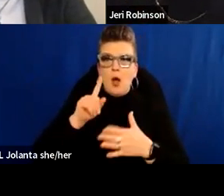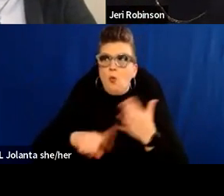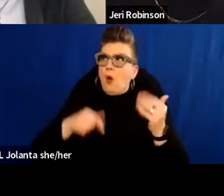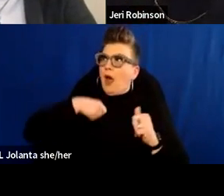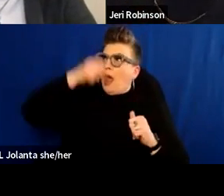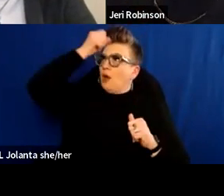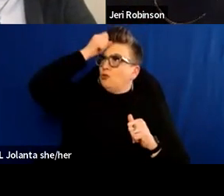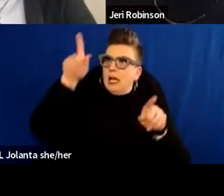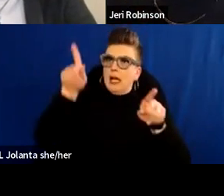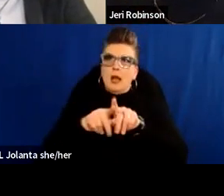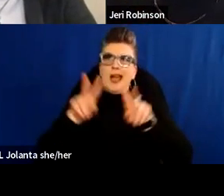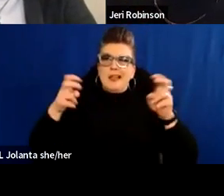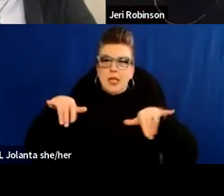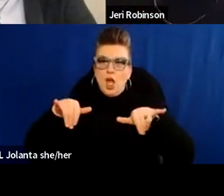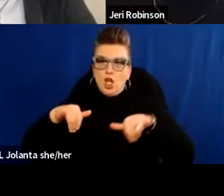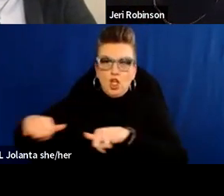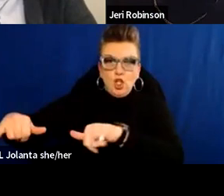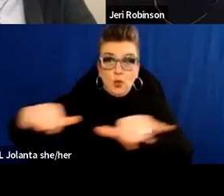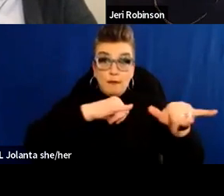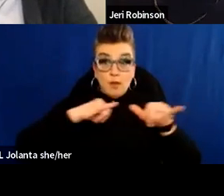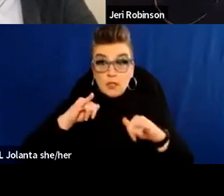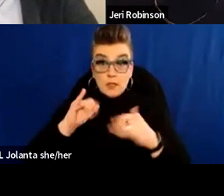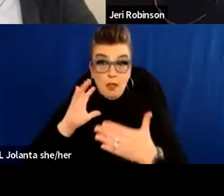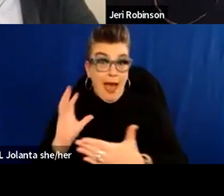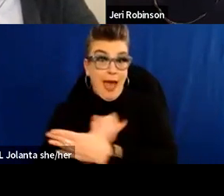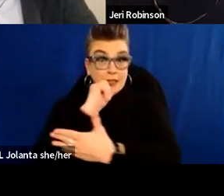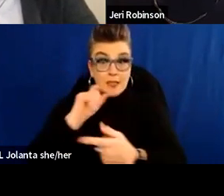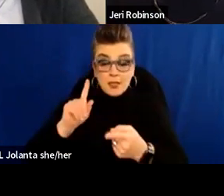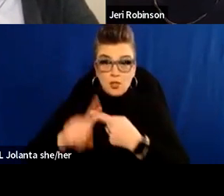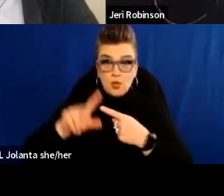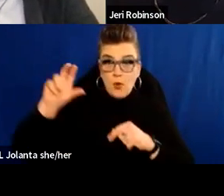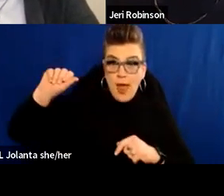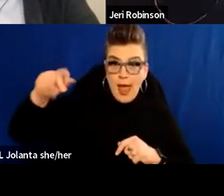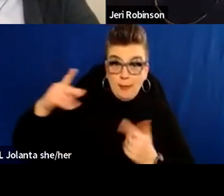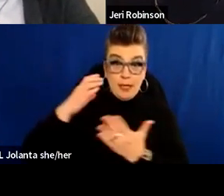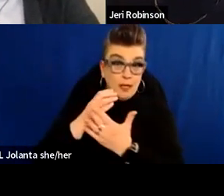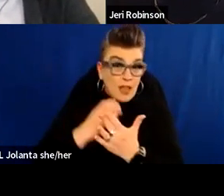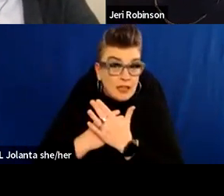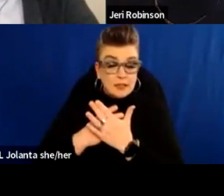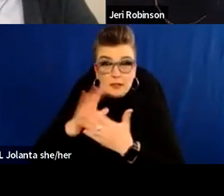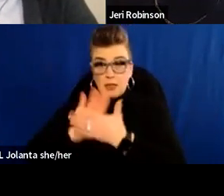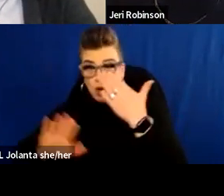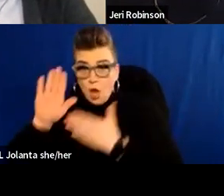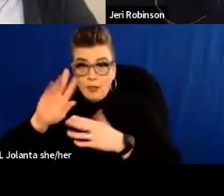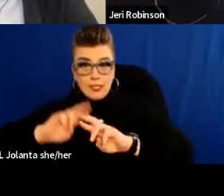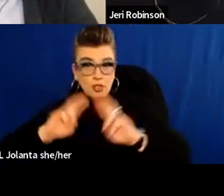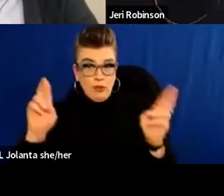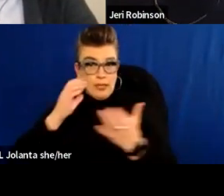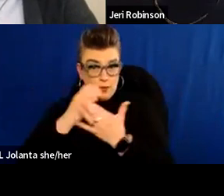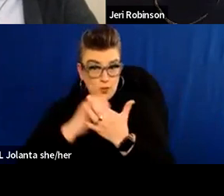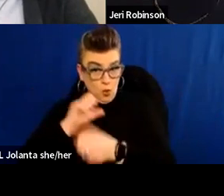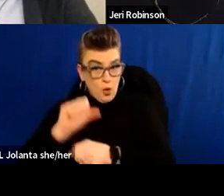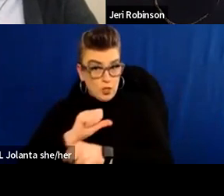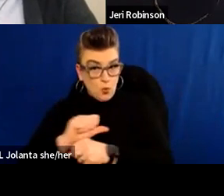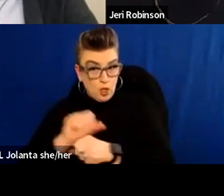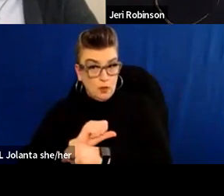universal access to advanced placement courses and these sort of college readiness this college readiness course work